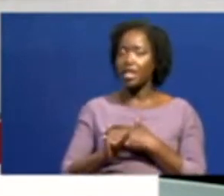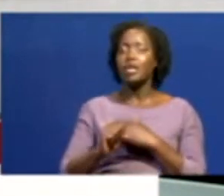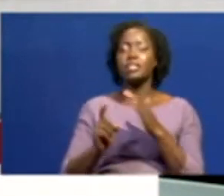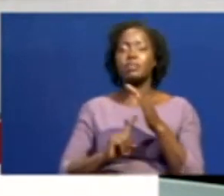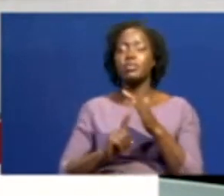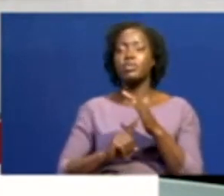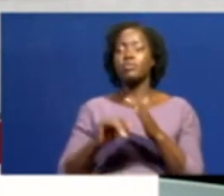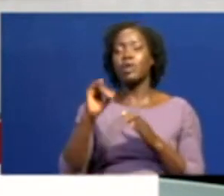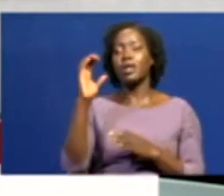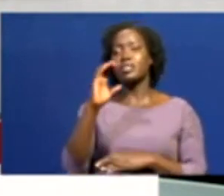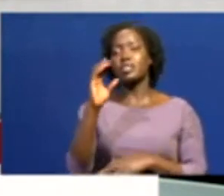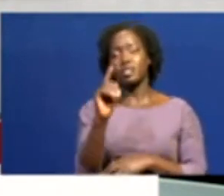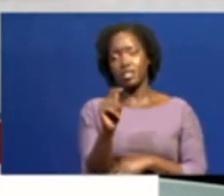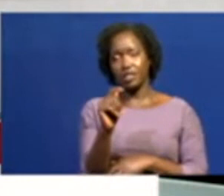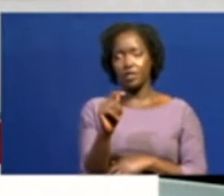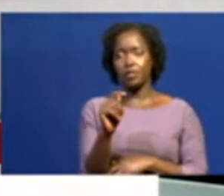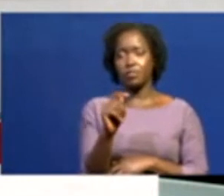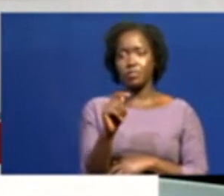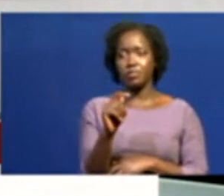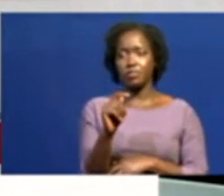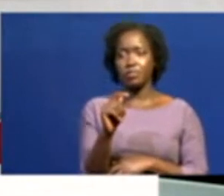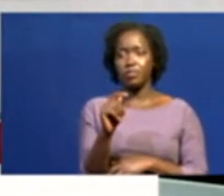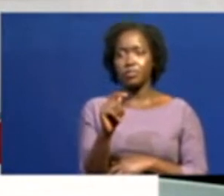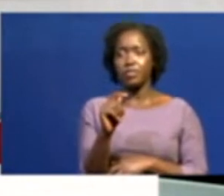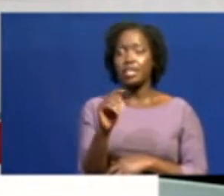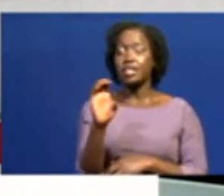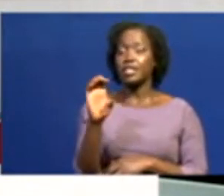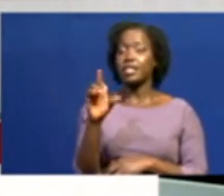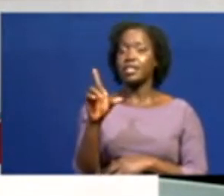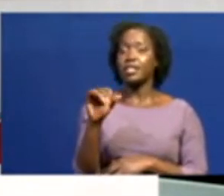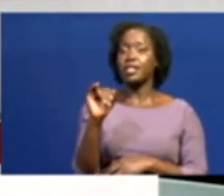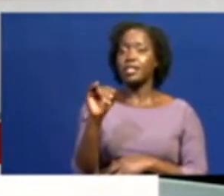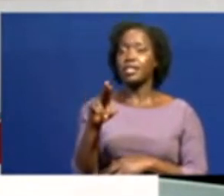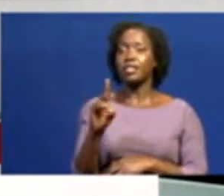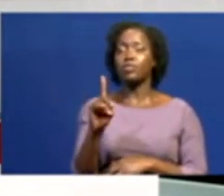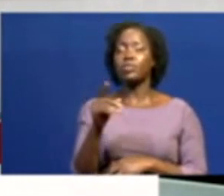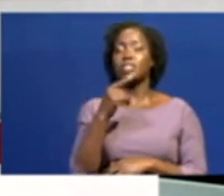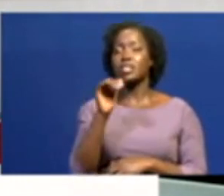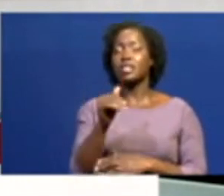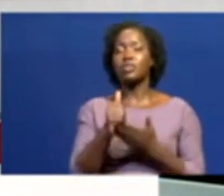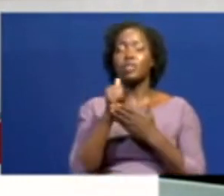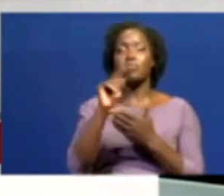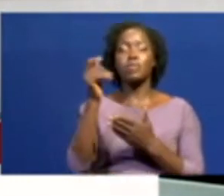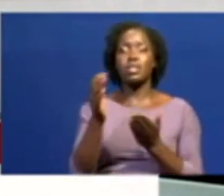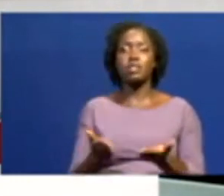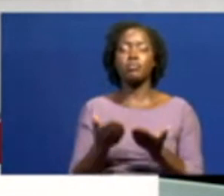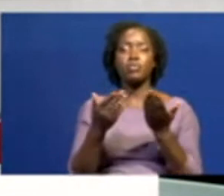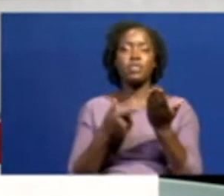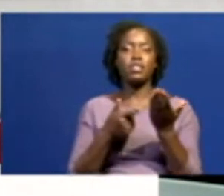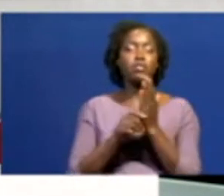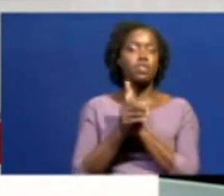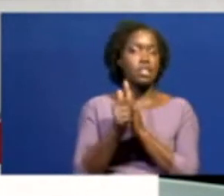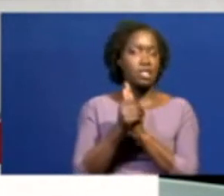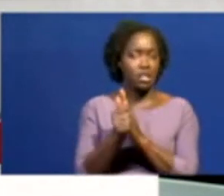for Information, Communication and Digital Economy, Eliud Owalo, said this will help Kenyans improve their digital